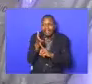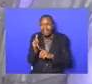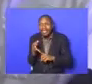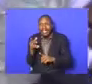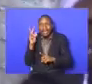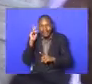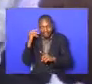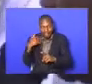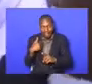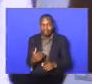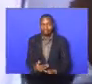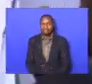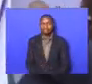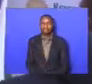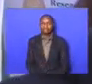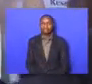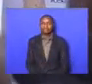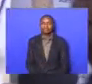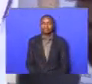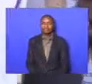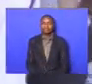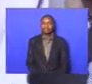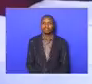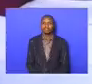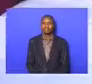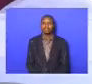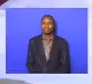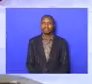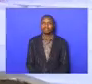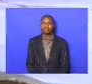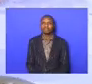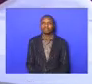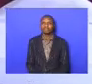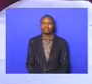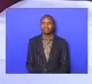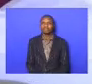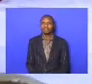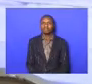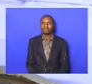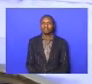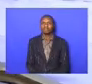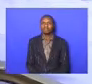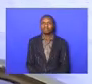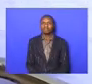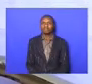Kuripote Rieta TV, chenigo nkuru kwa Herik Mauwe.